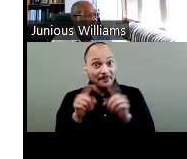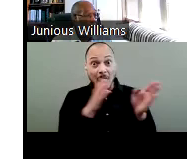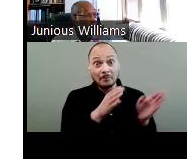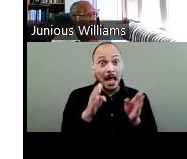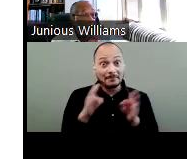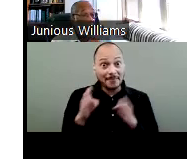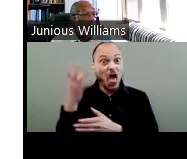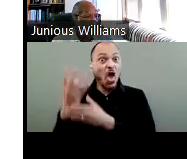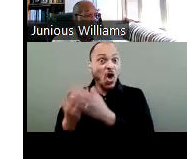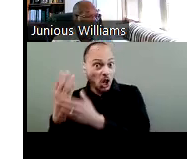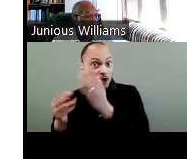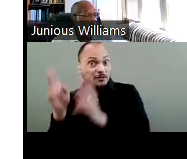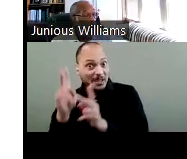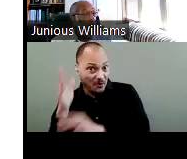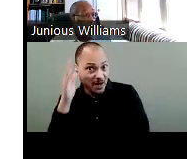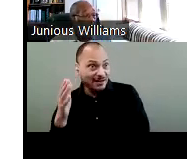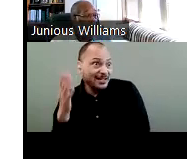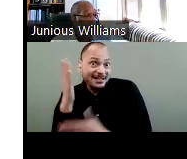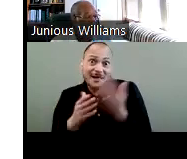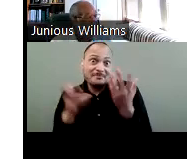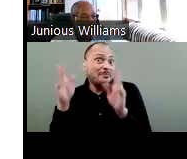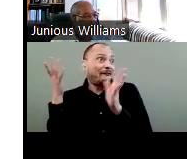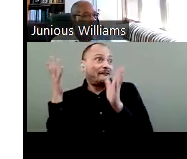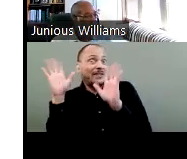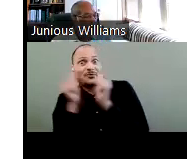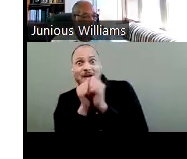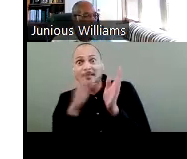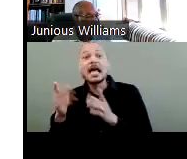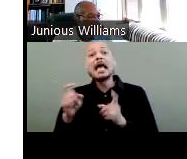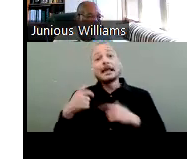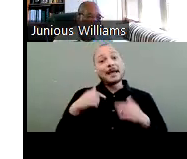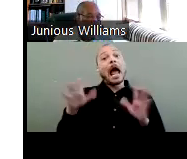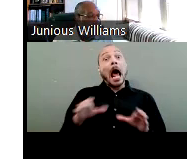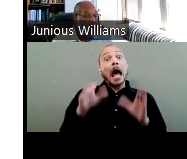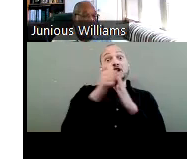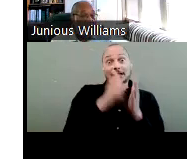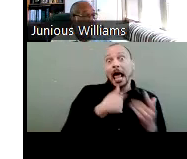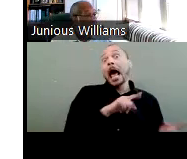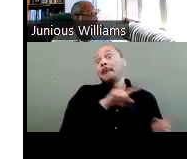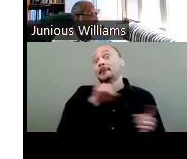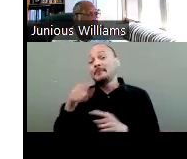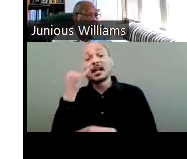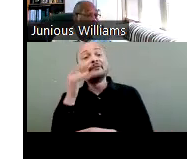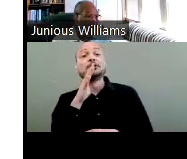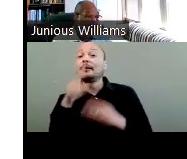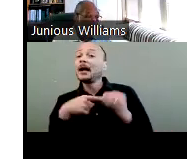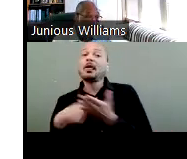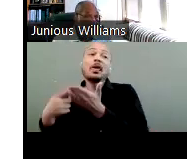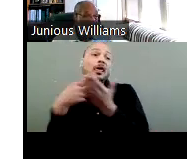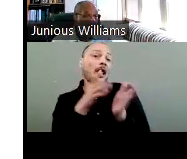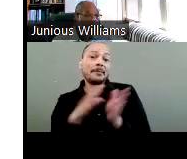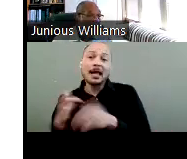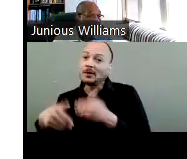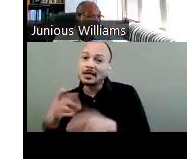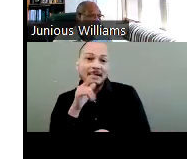some people are beyond planning. You give me an action agenda, I'm coming. If you're talking about doing another planning process, I ain't doing that.